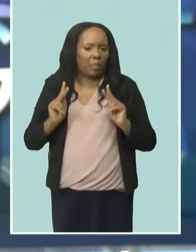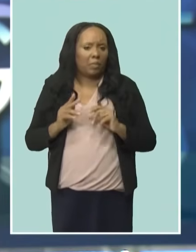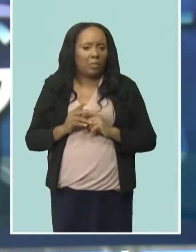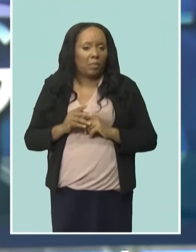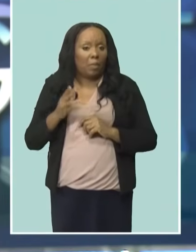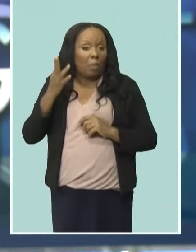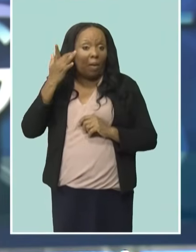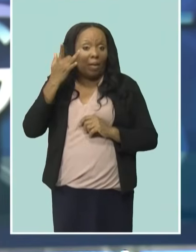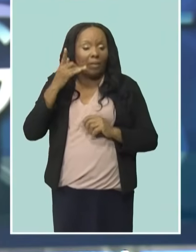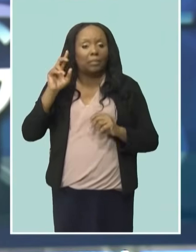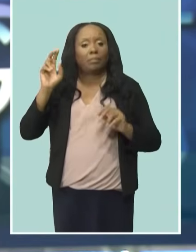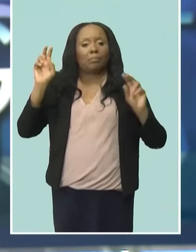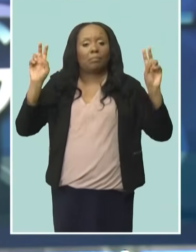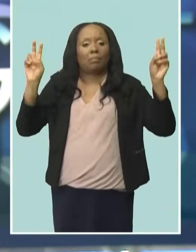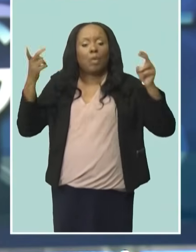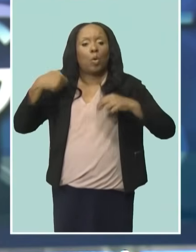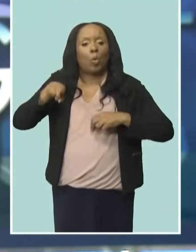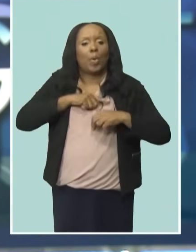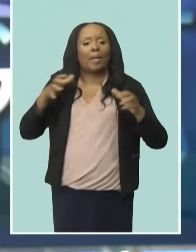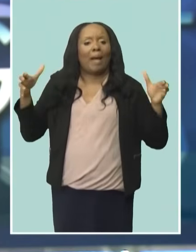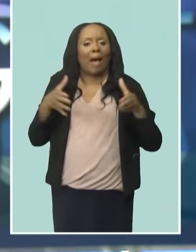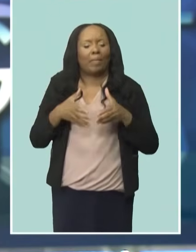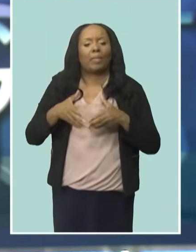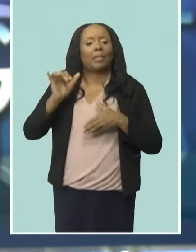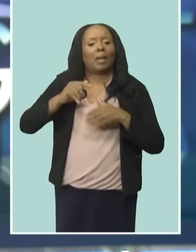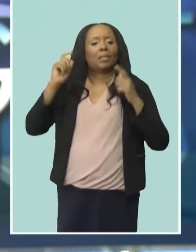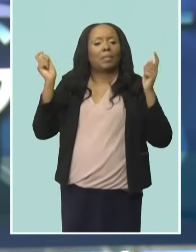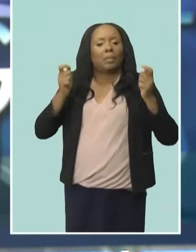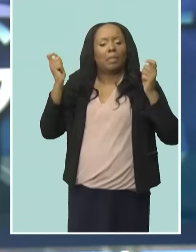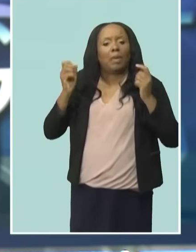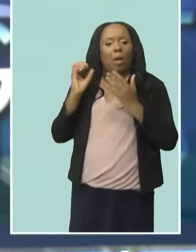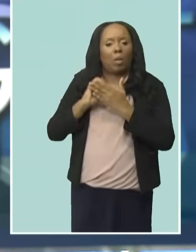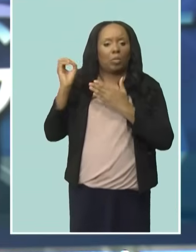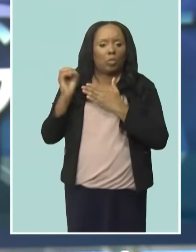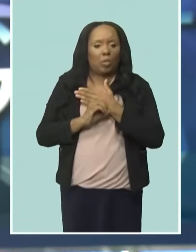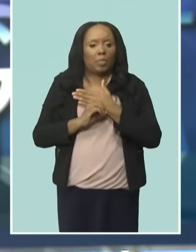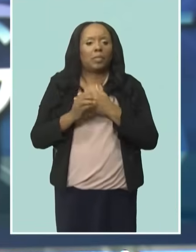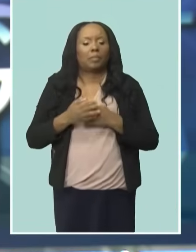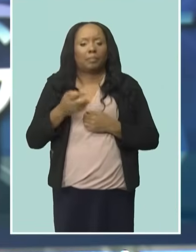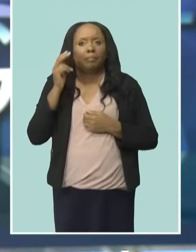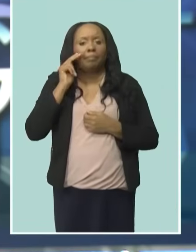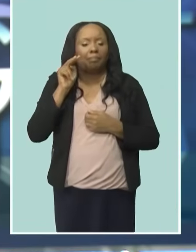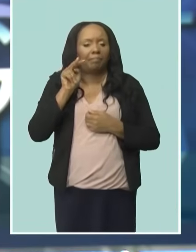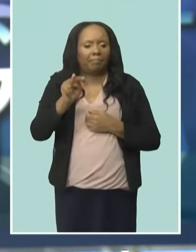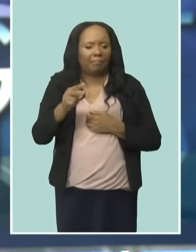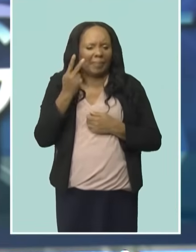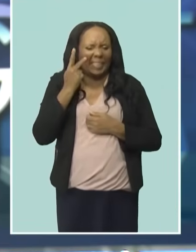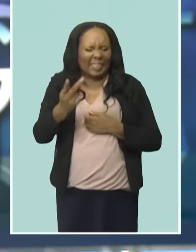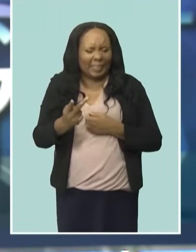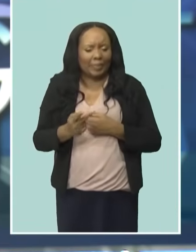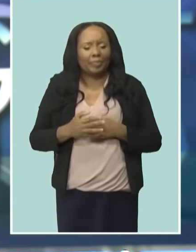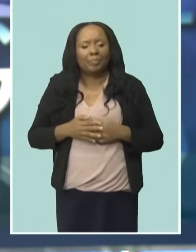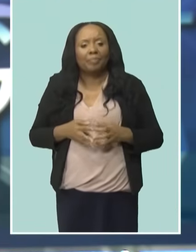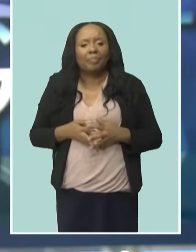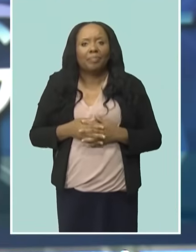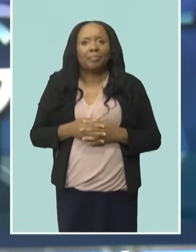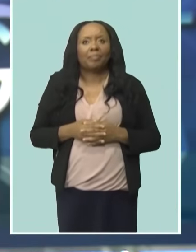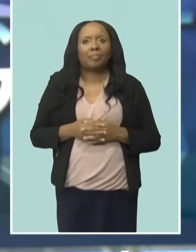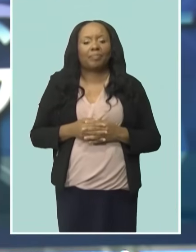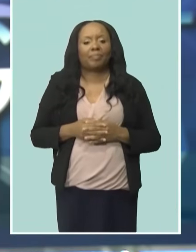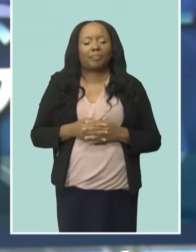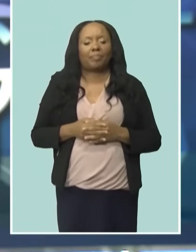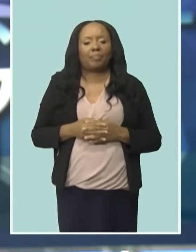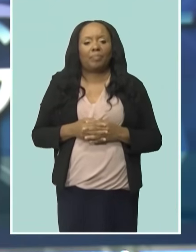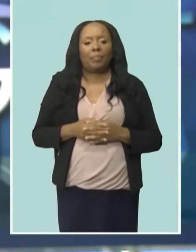Gathering initiative for the parish, which was celebrated throughout October. Again, Deanza Roberts attended and she files this